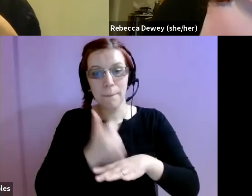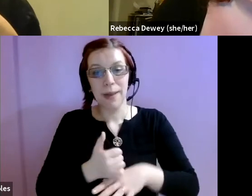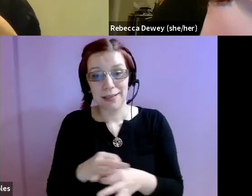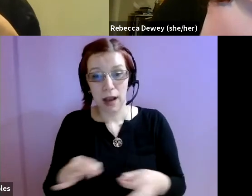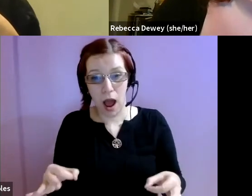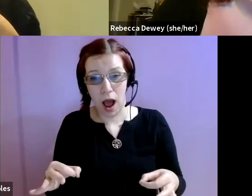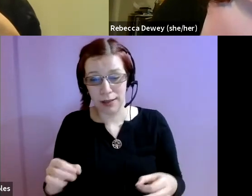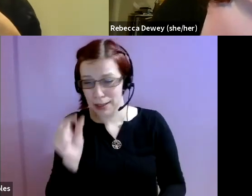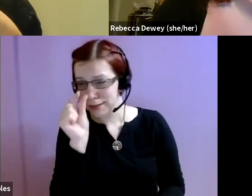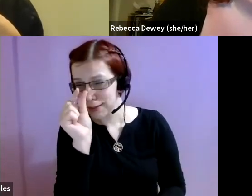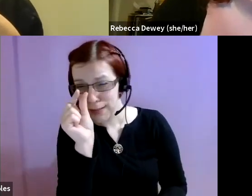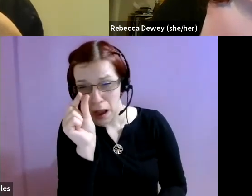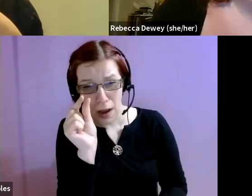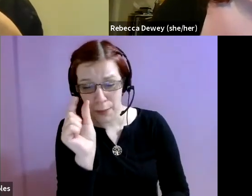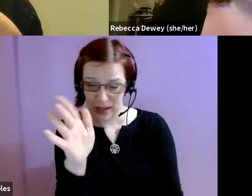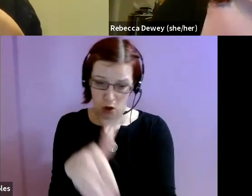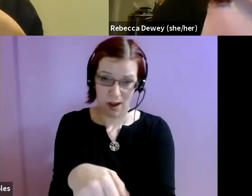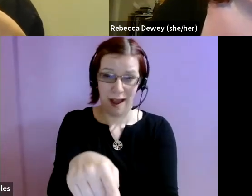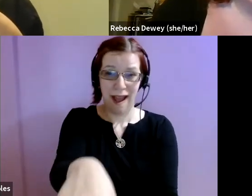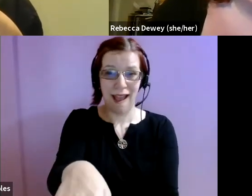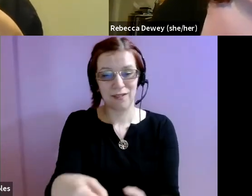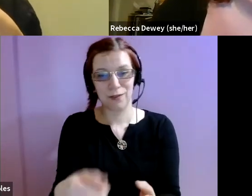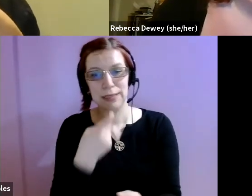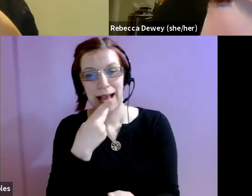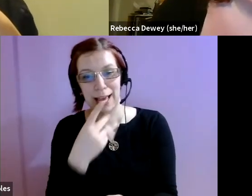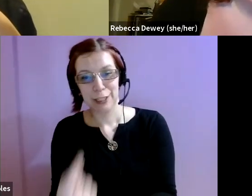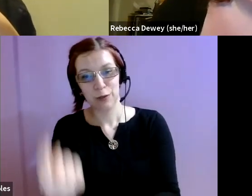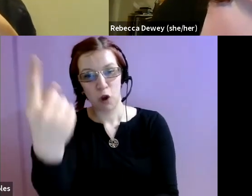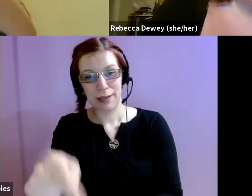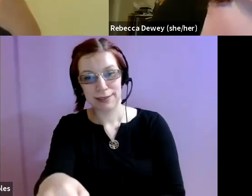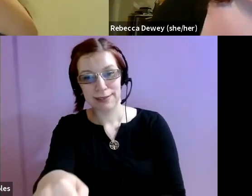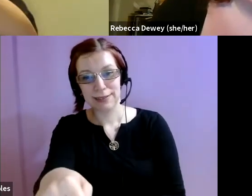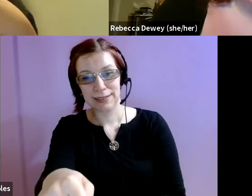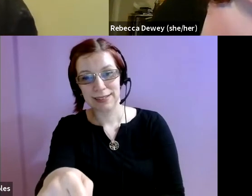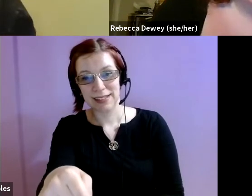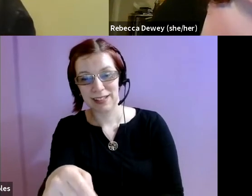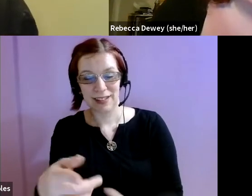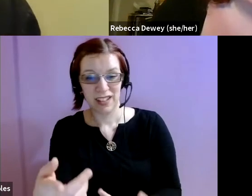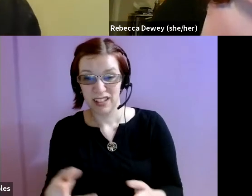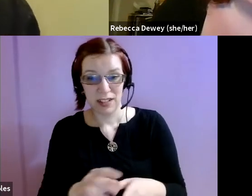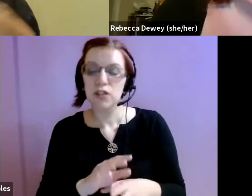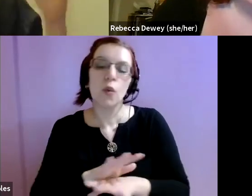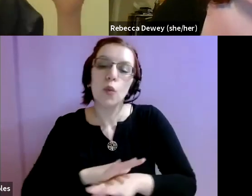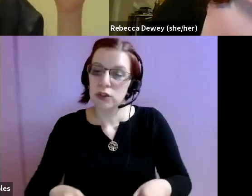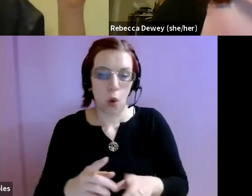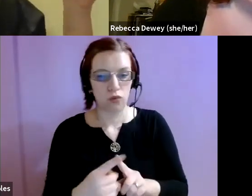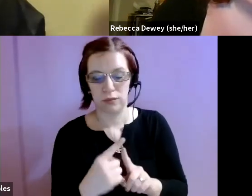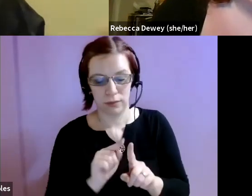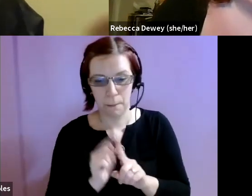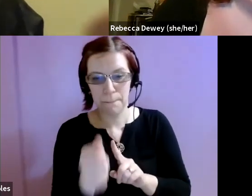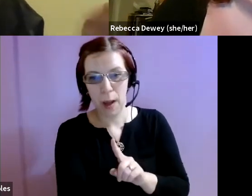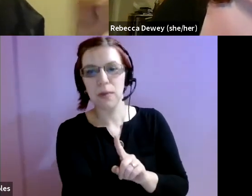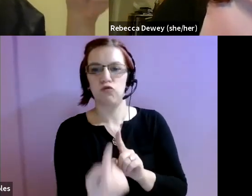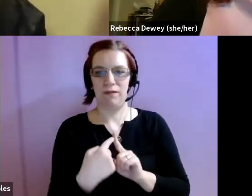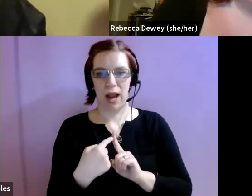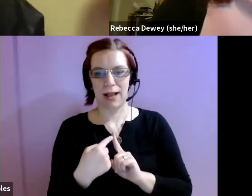amount of light arrives at the far end. So we don't reflect that back, it's detected, and we use a different kind of